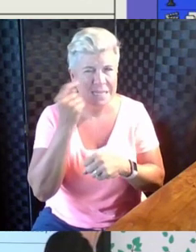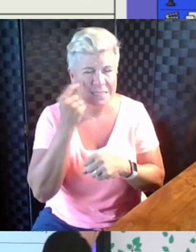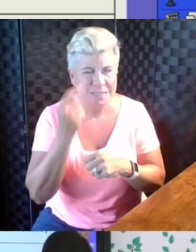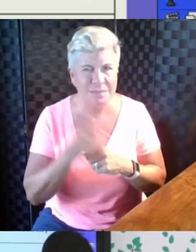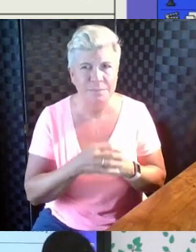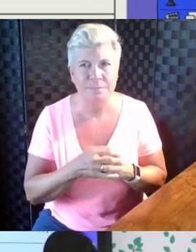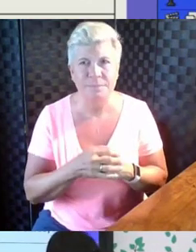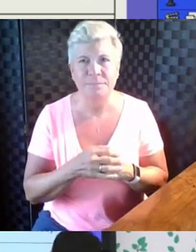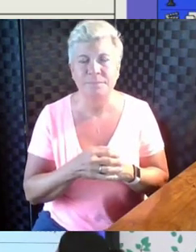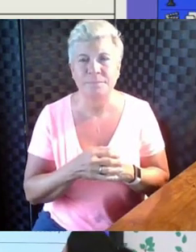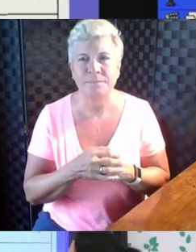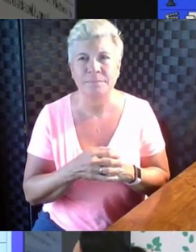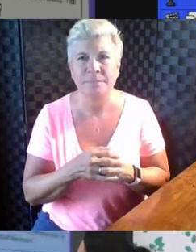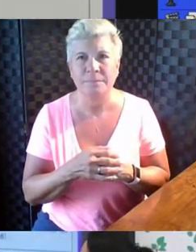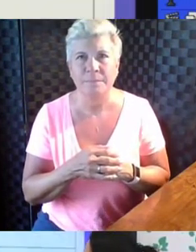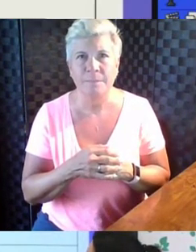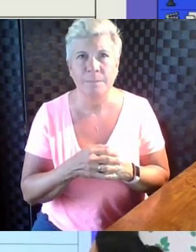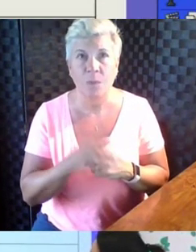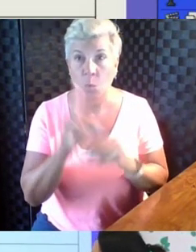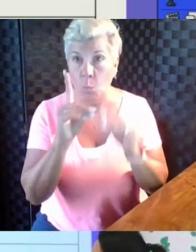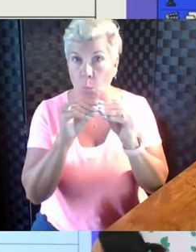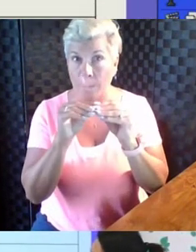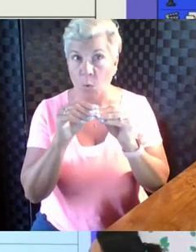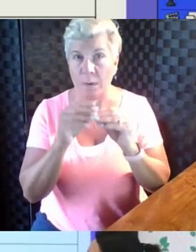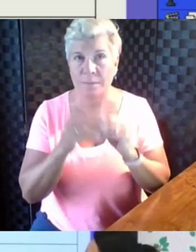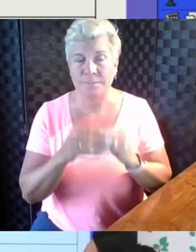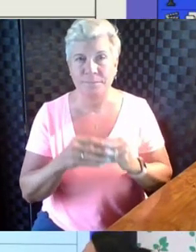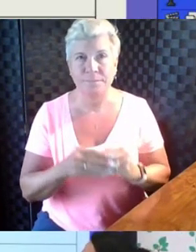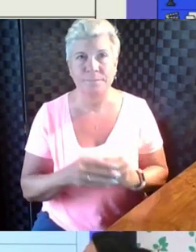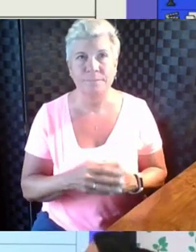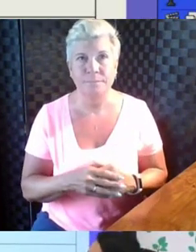sense. All right, we've got one more.